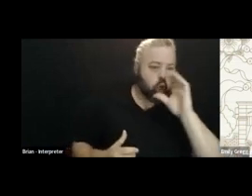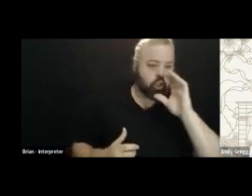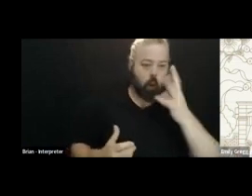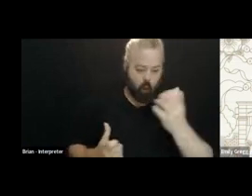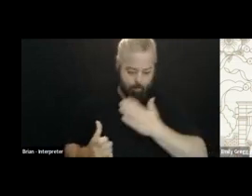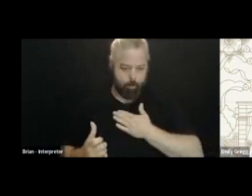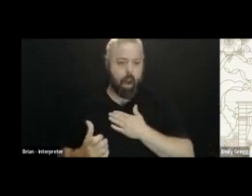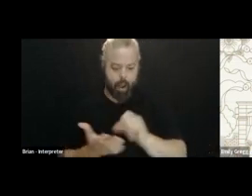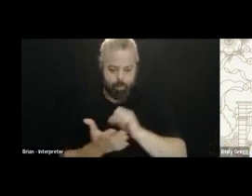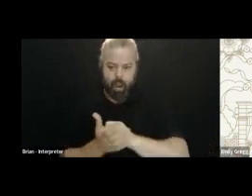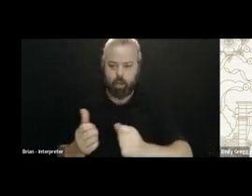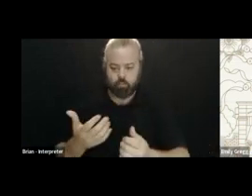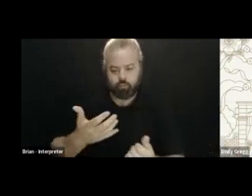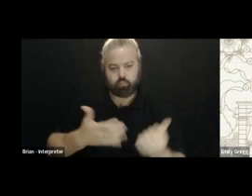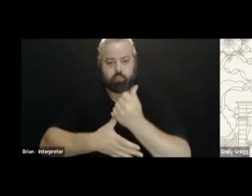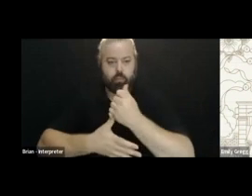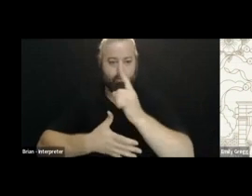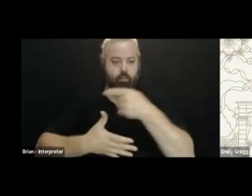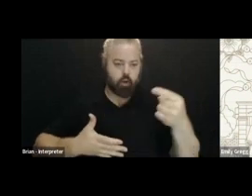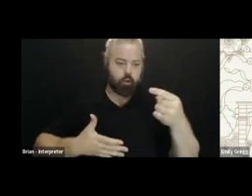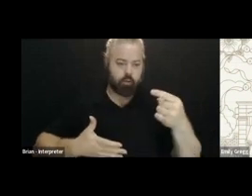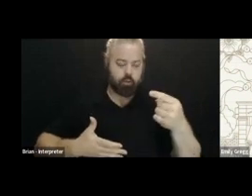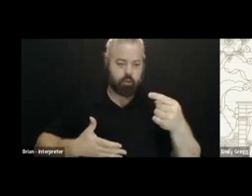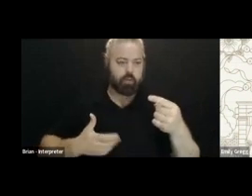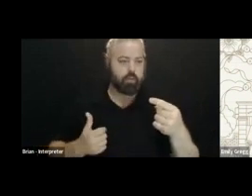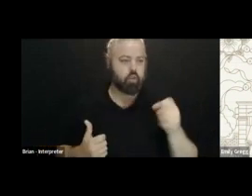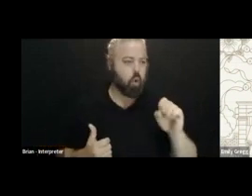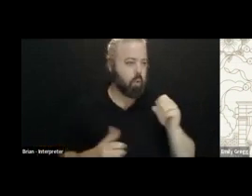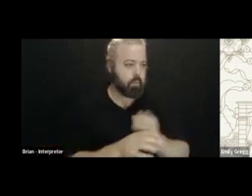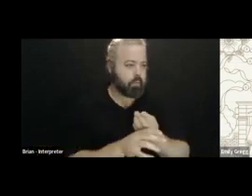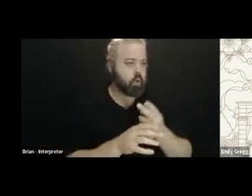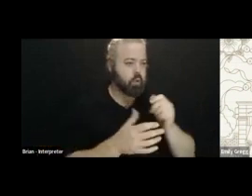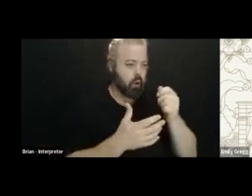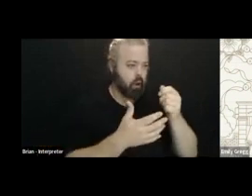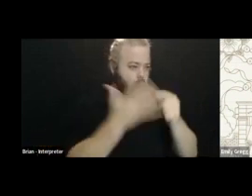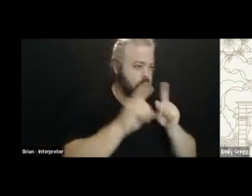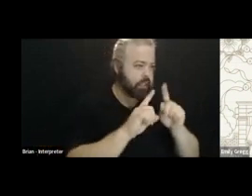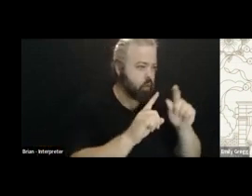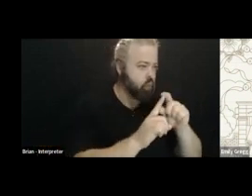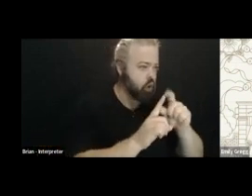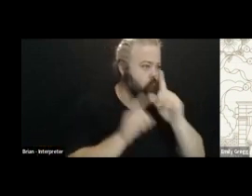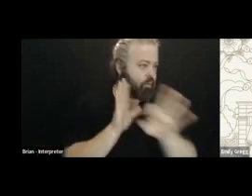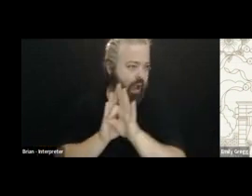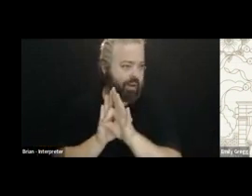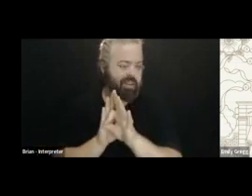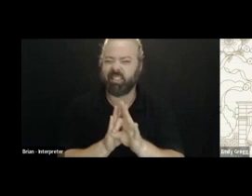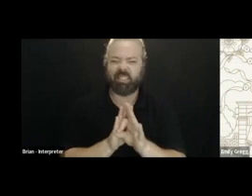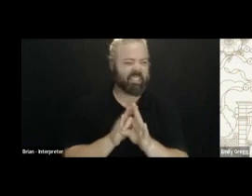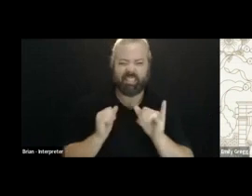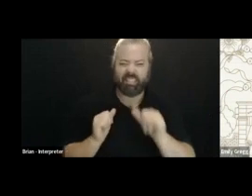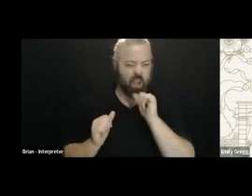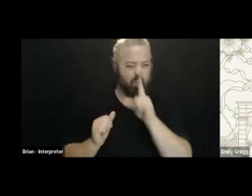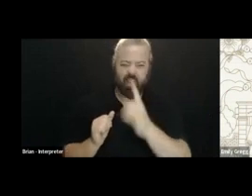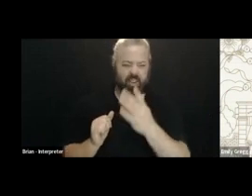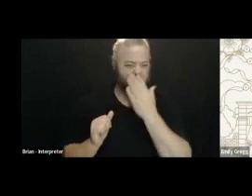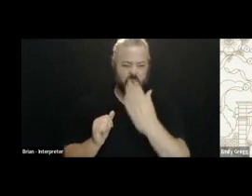in as possible. That's not really a good mechanism for accessible content, though. Someone does not